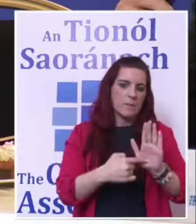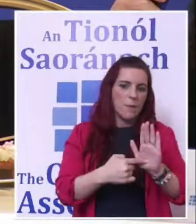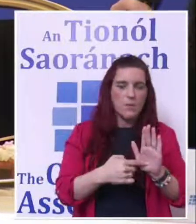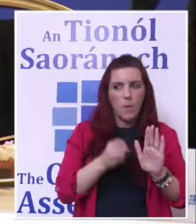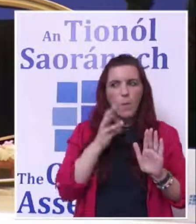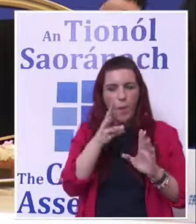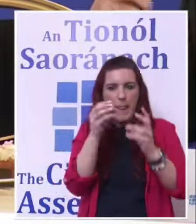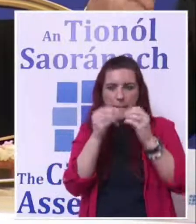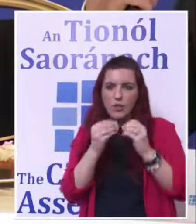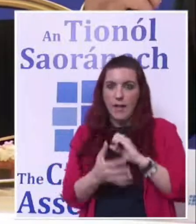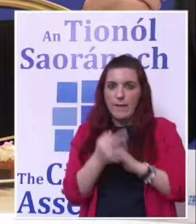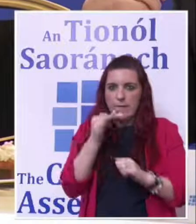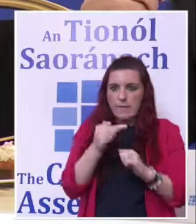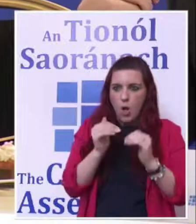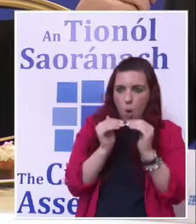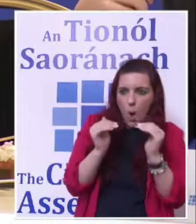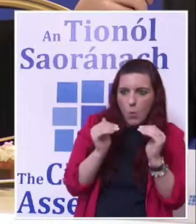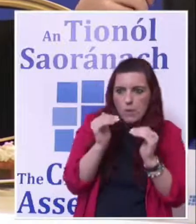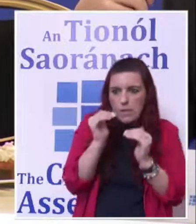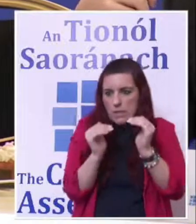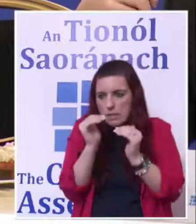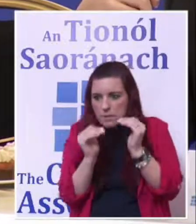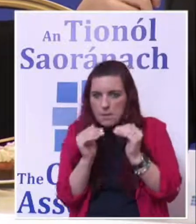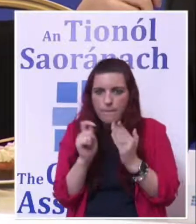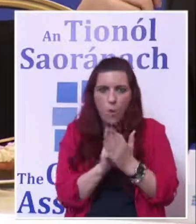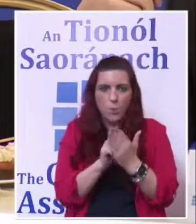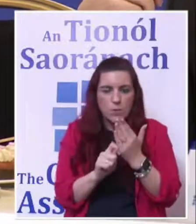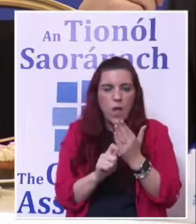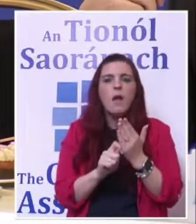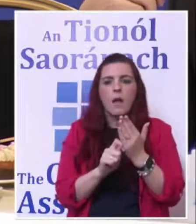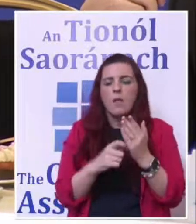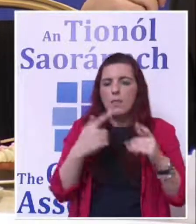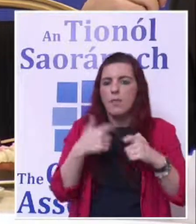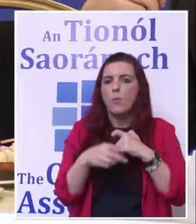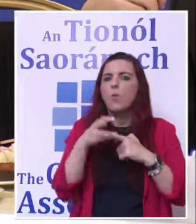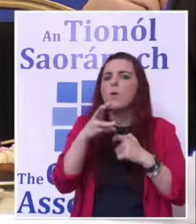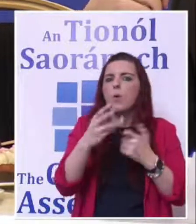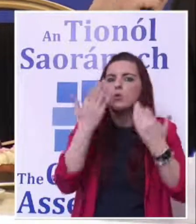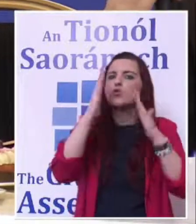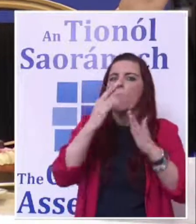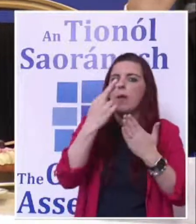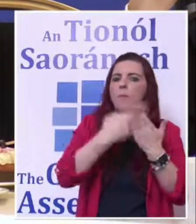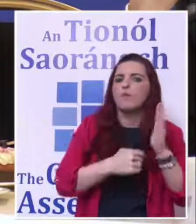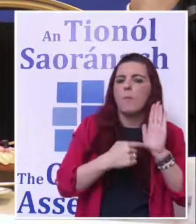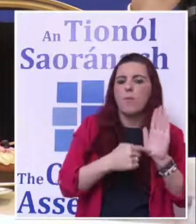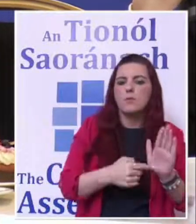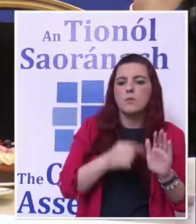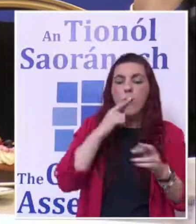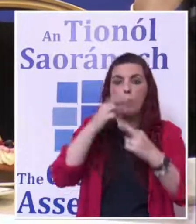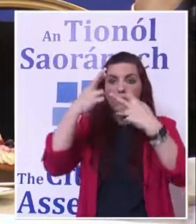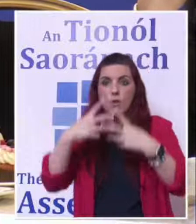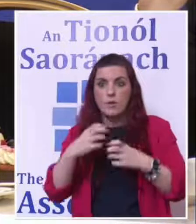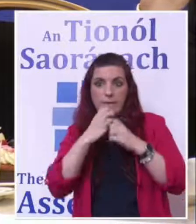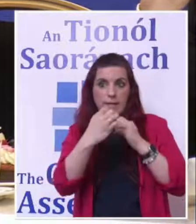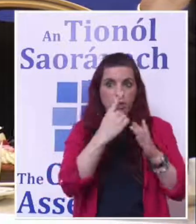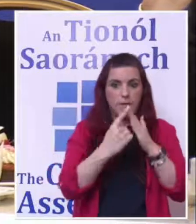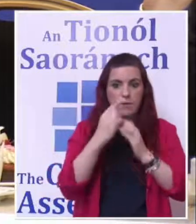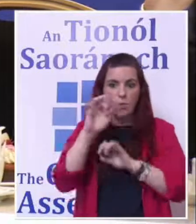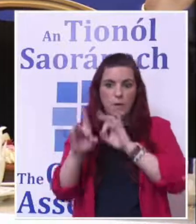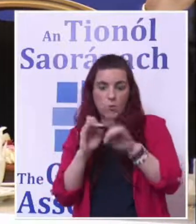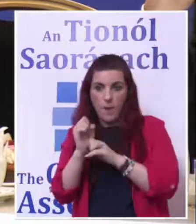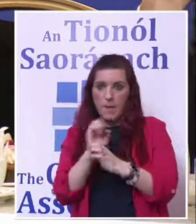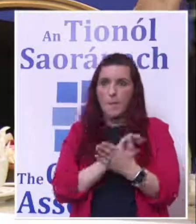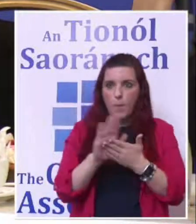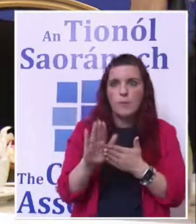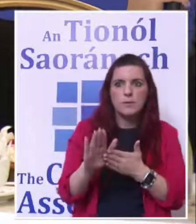So the results of the ballots, every individual ballot on every individual question will be published